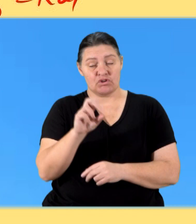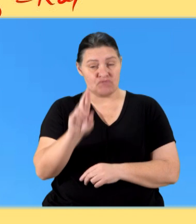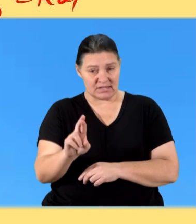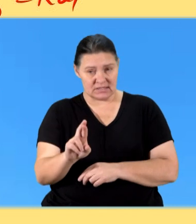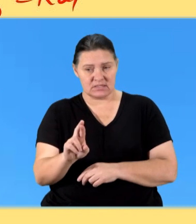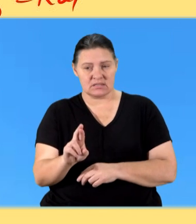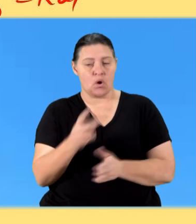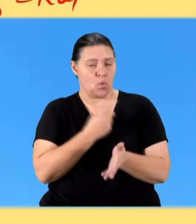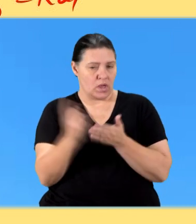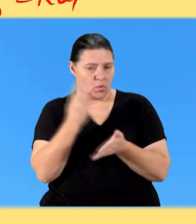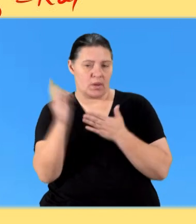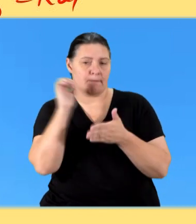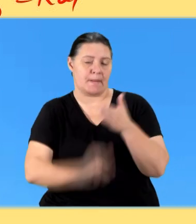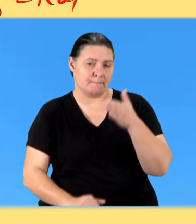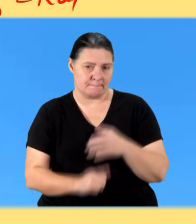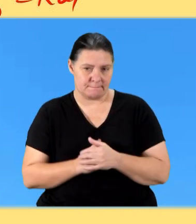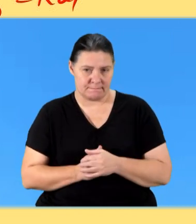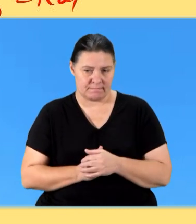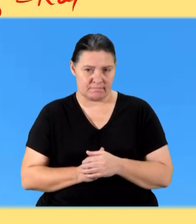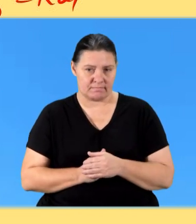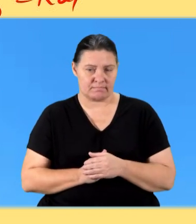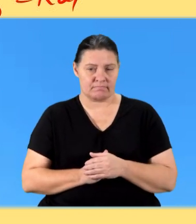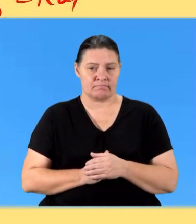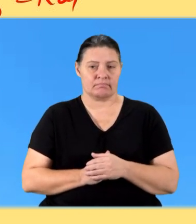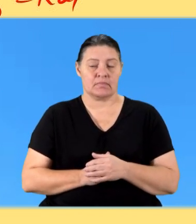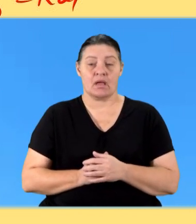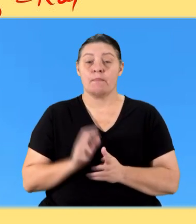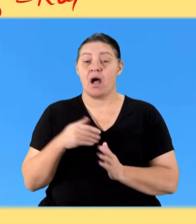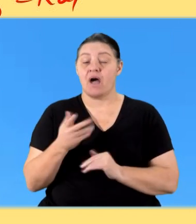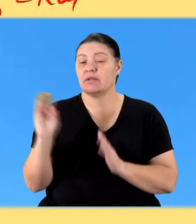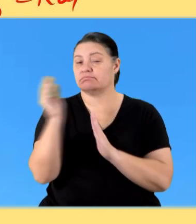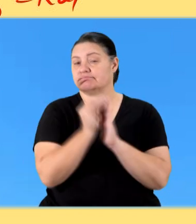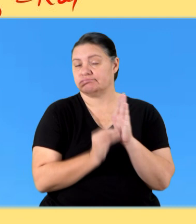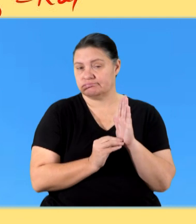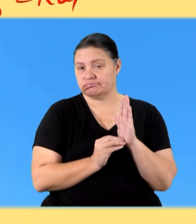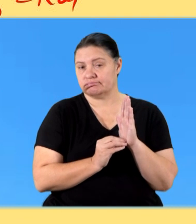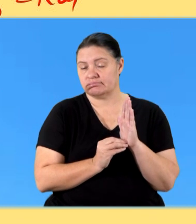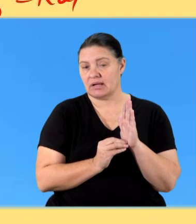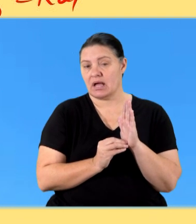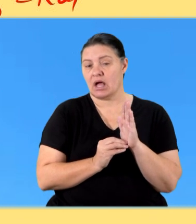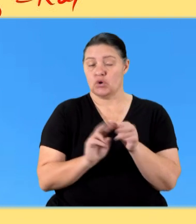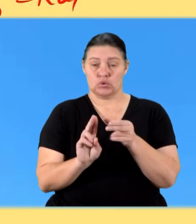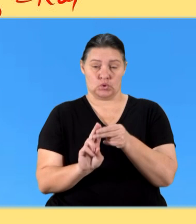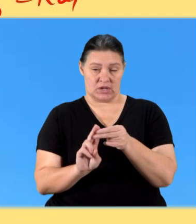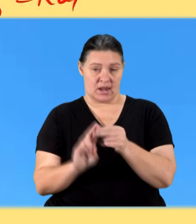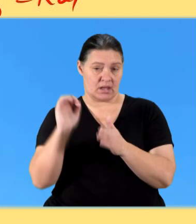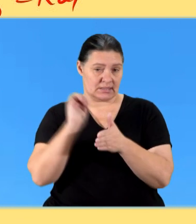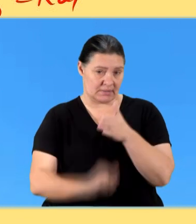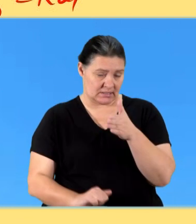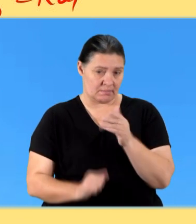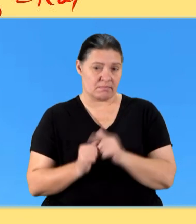and 15 Rand is deducted each week. 15 Rand. After you have recorded your trade